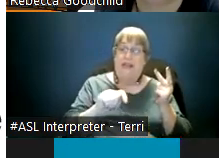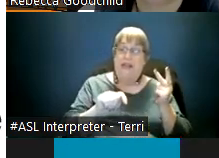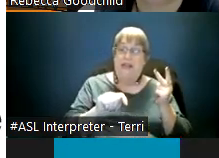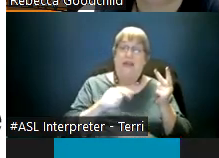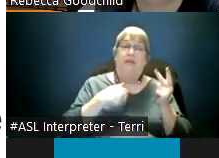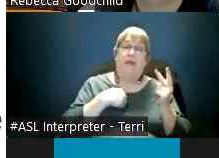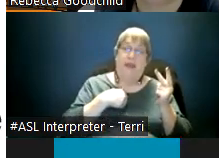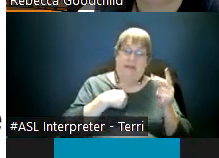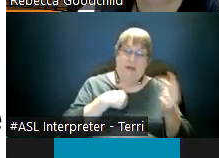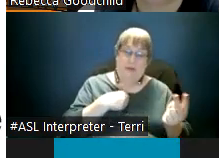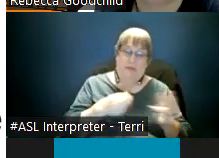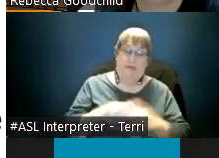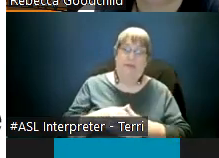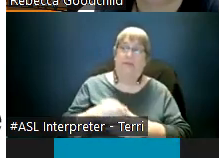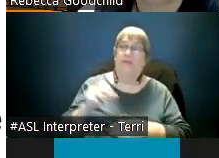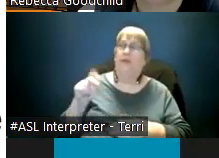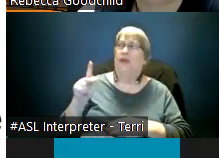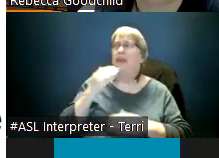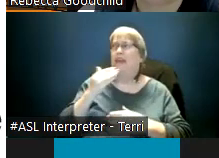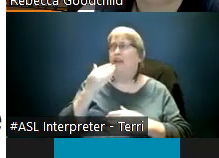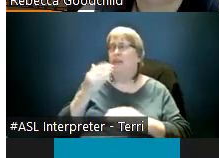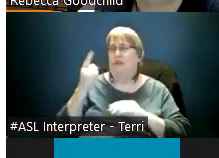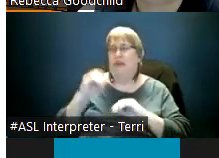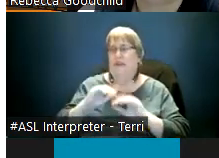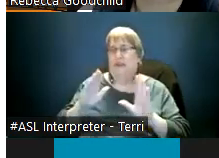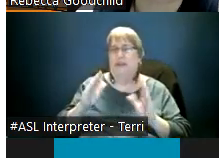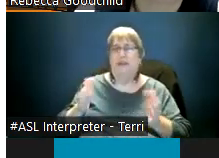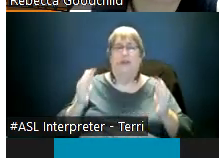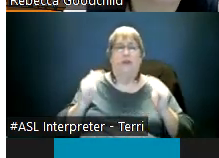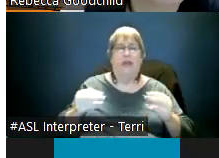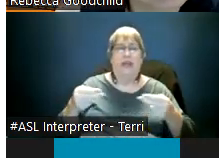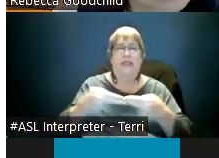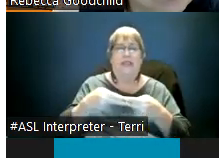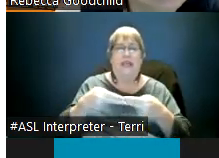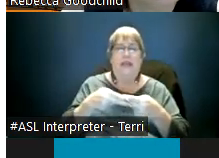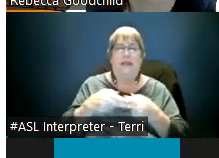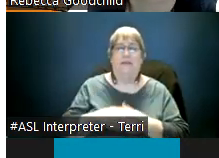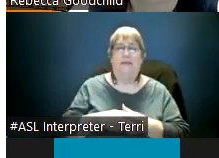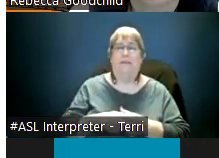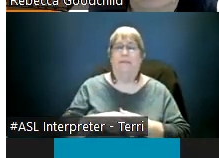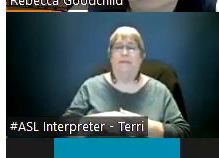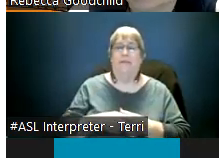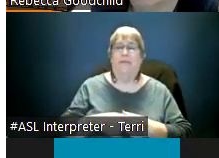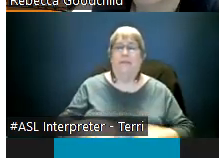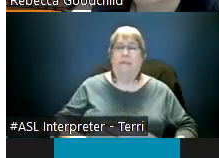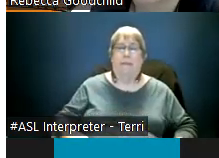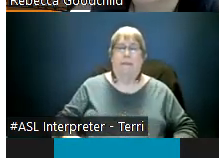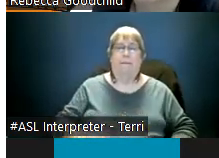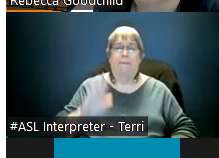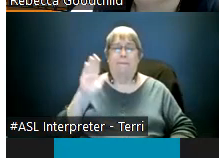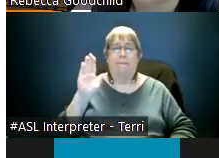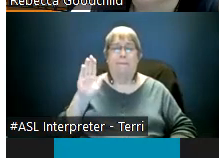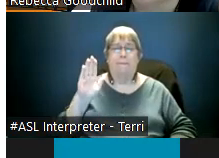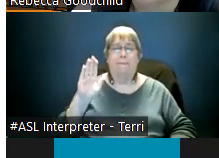clarifying. Can we go to the next slide? So workstation. Belinda, sorry, can I